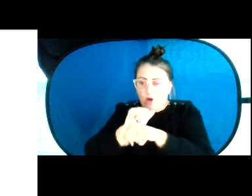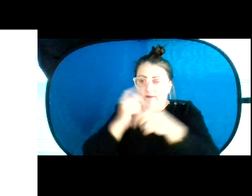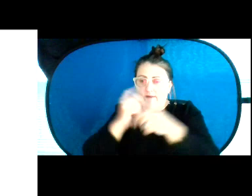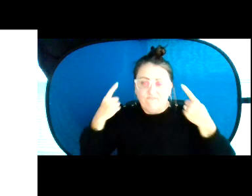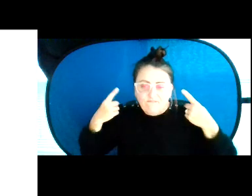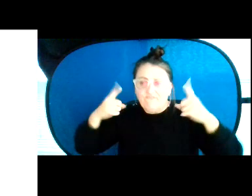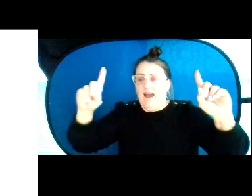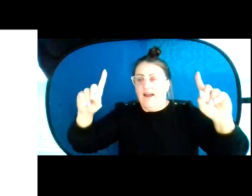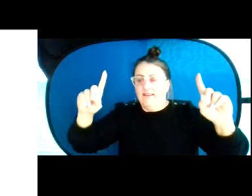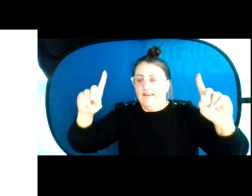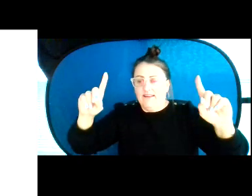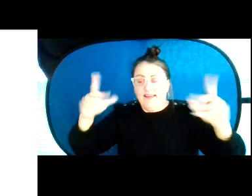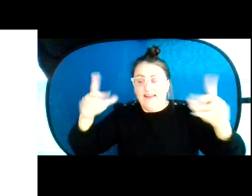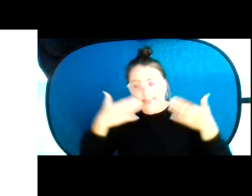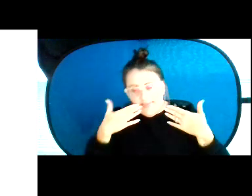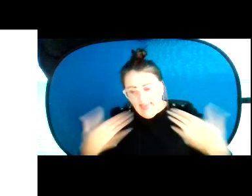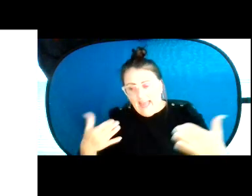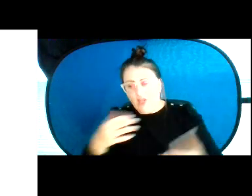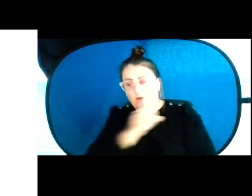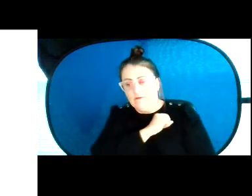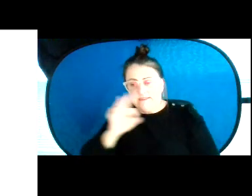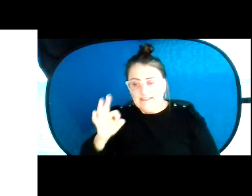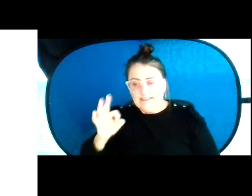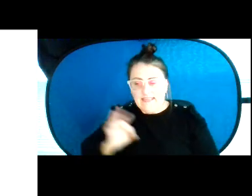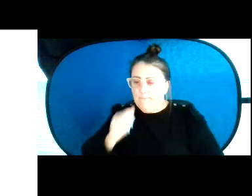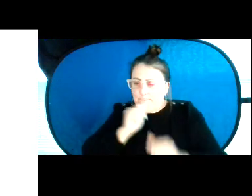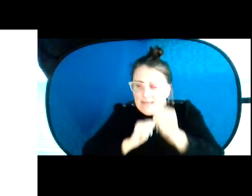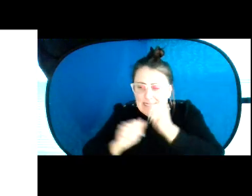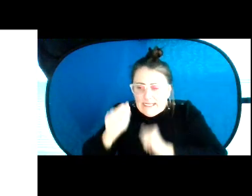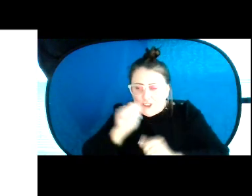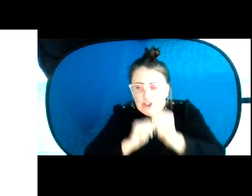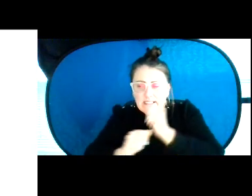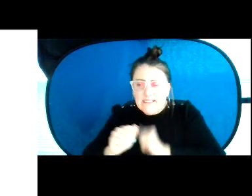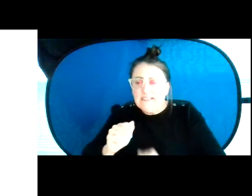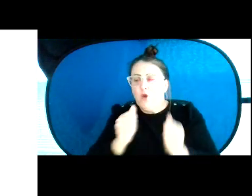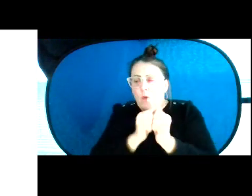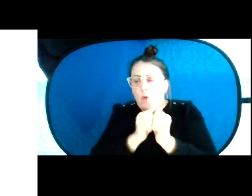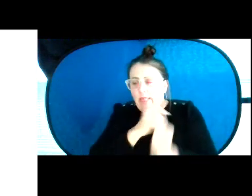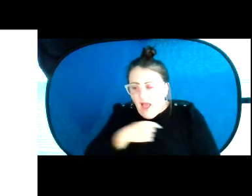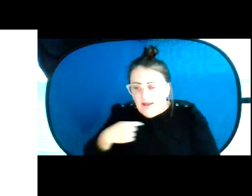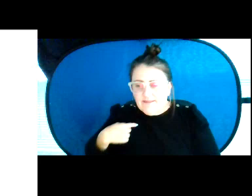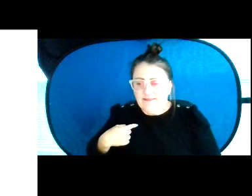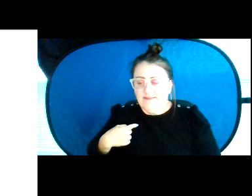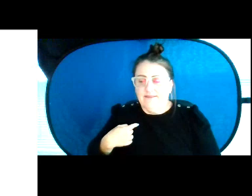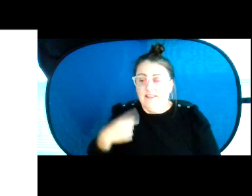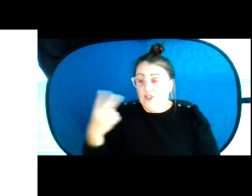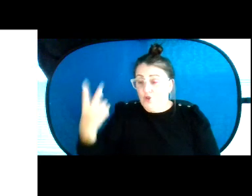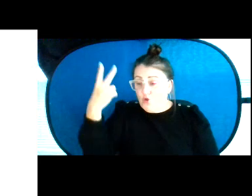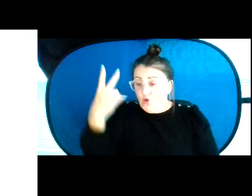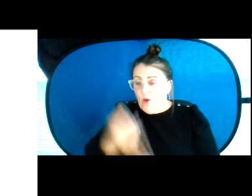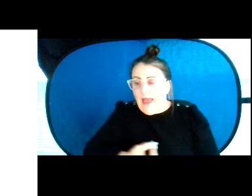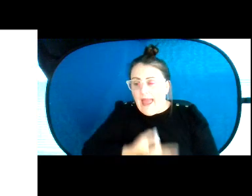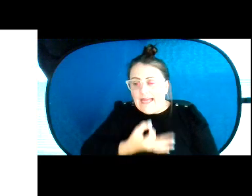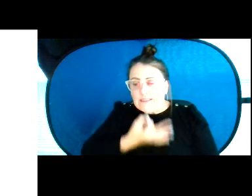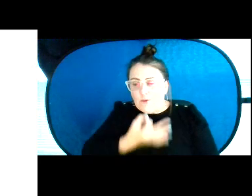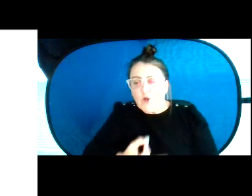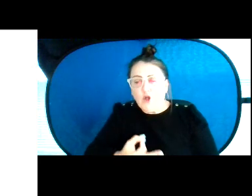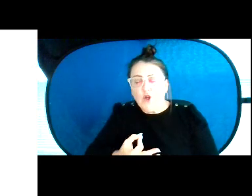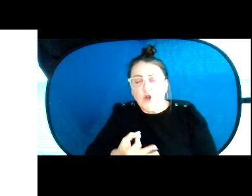the staff for having so much patience with us and the two expert subject